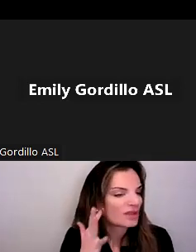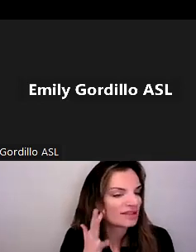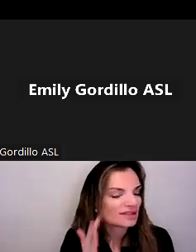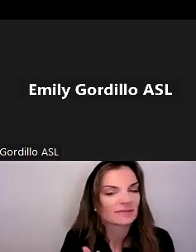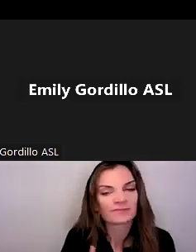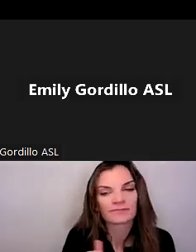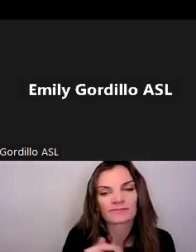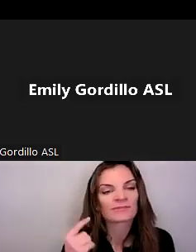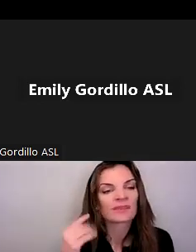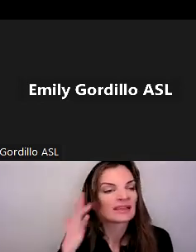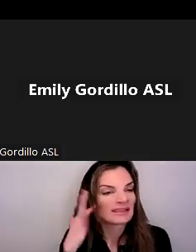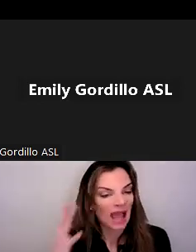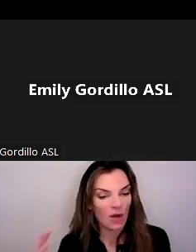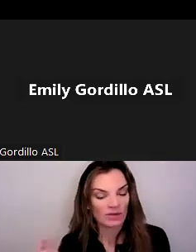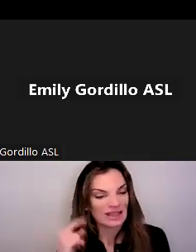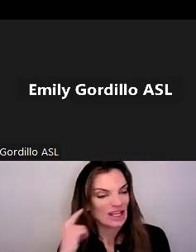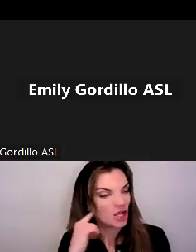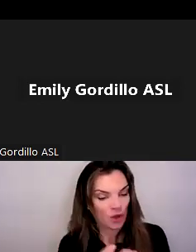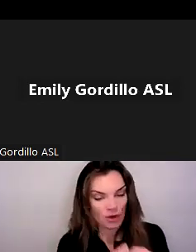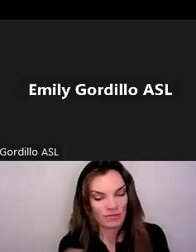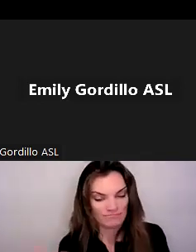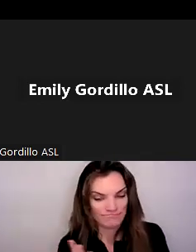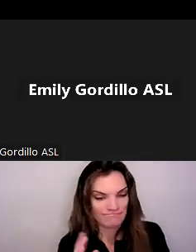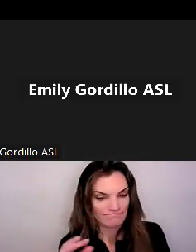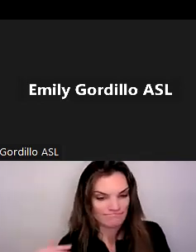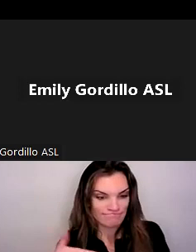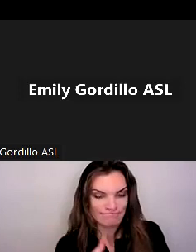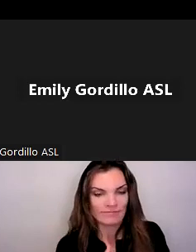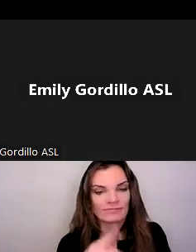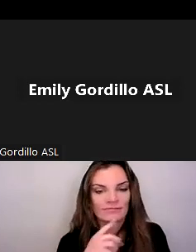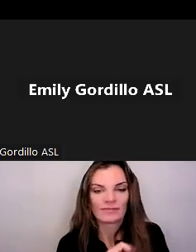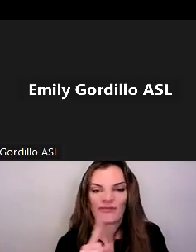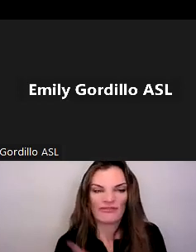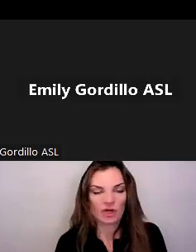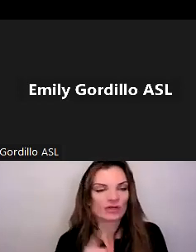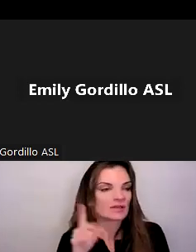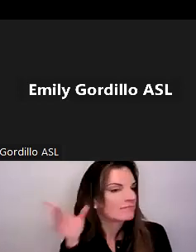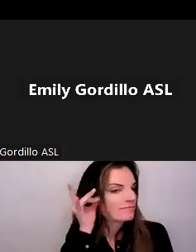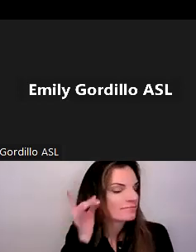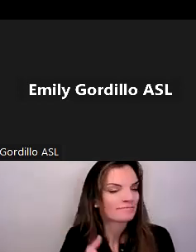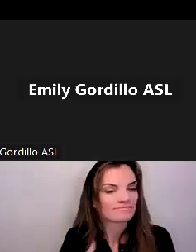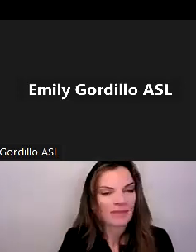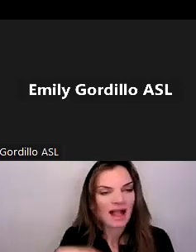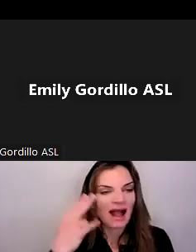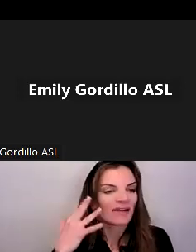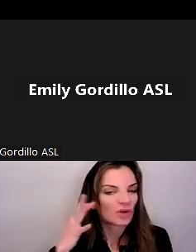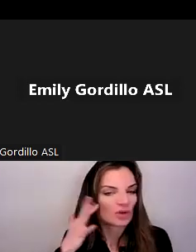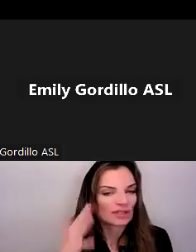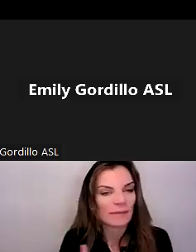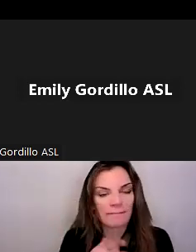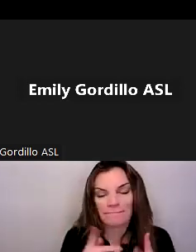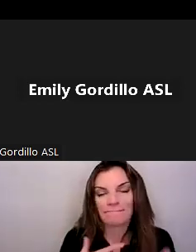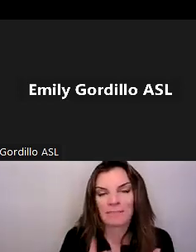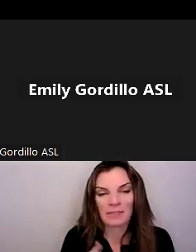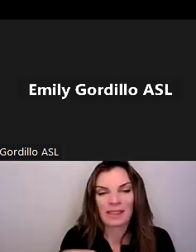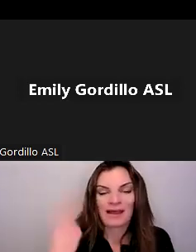sounds entering the ear, the first sounds to be impacted are the high frequencies, which is why we see a lot of people that start with a high frequency hearing loss. And then